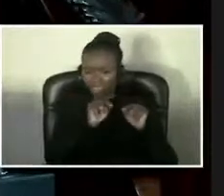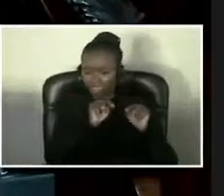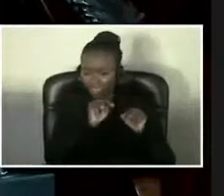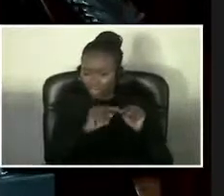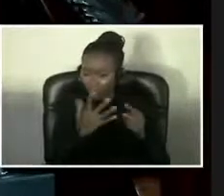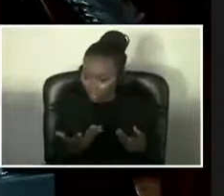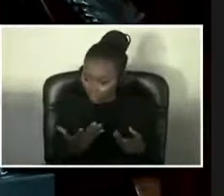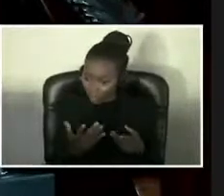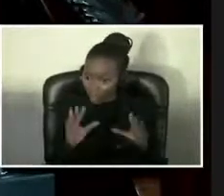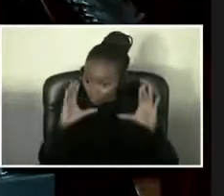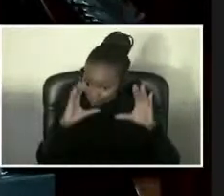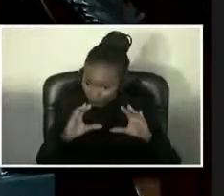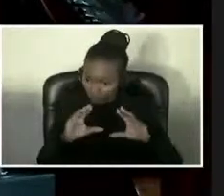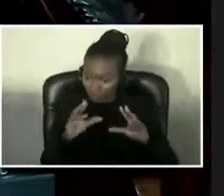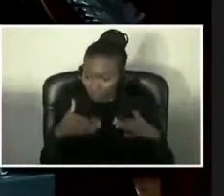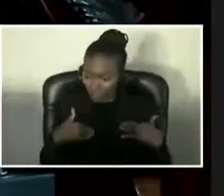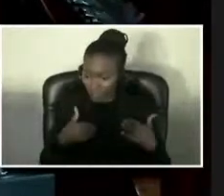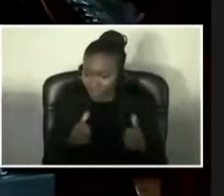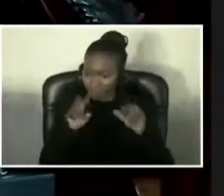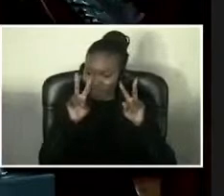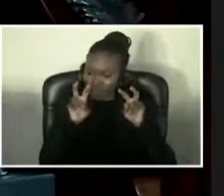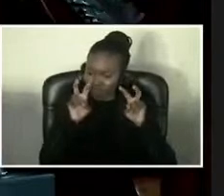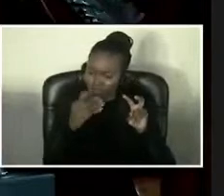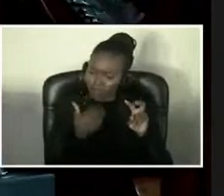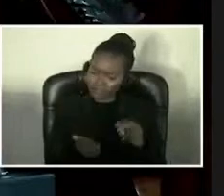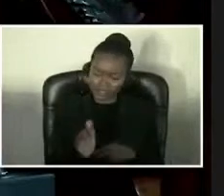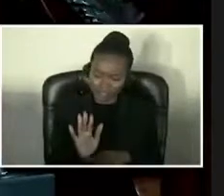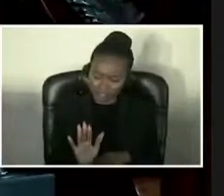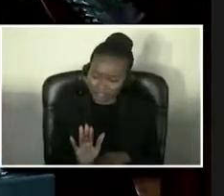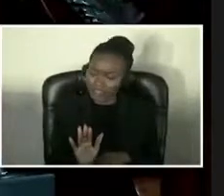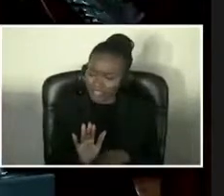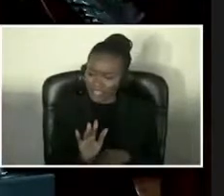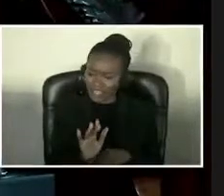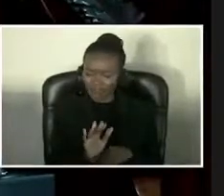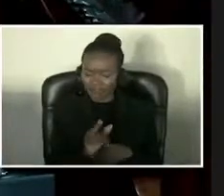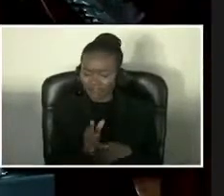issues as it was said earlier on i said when the